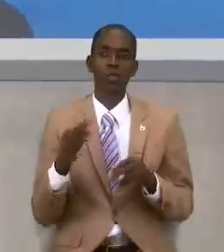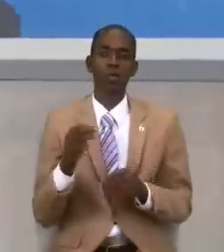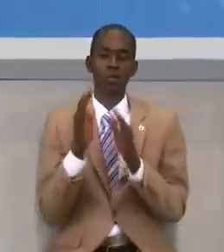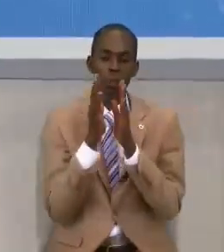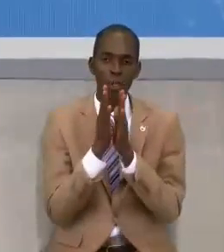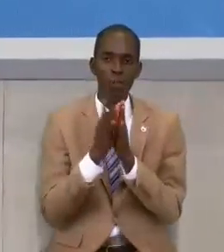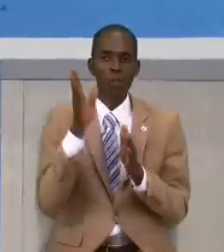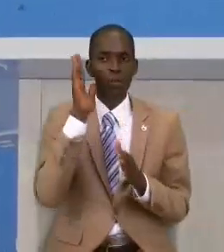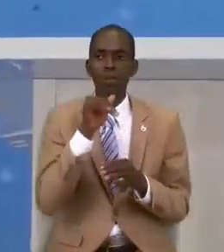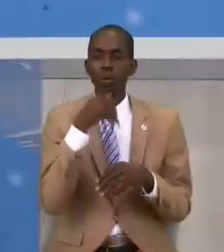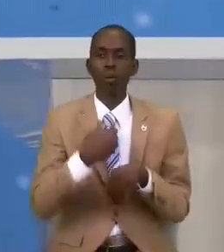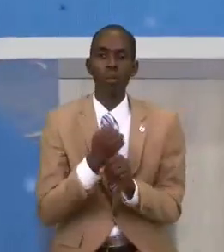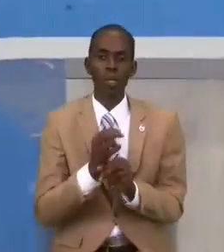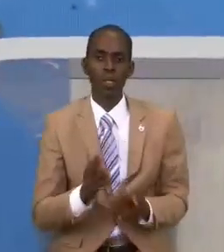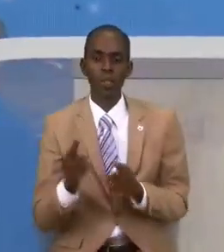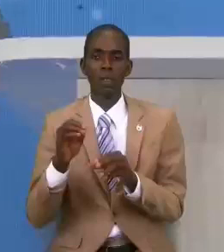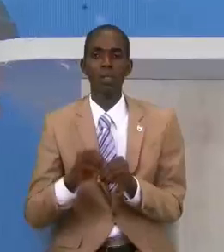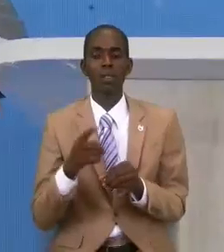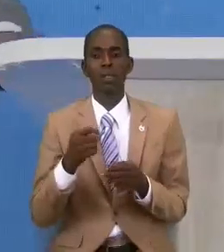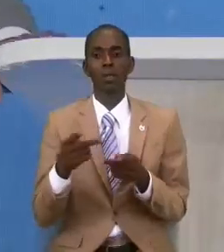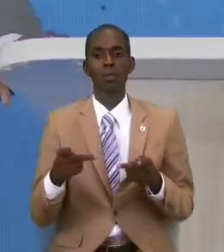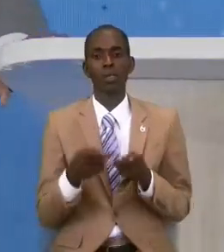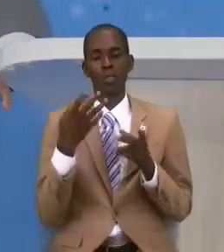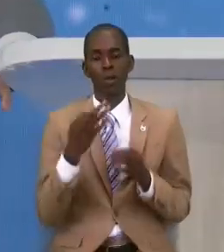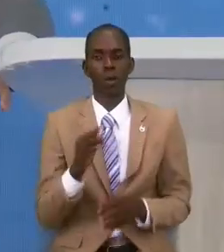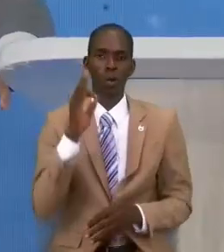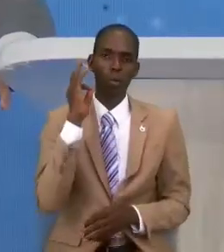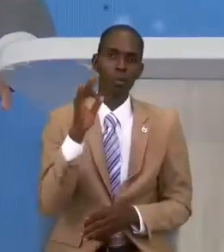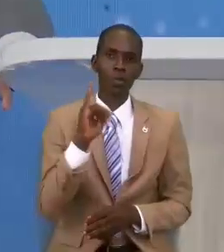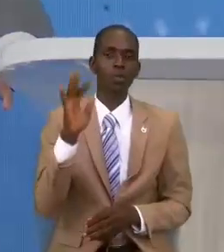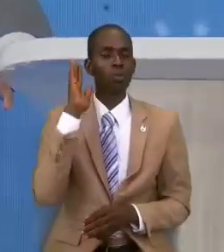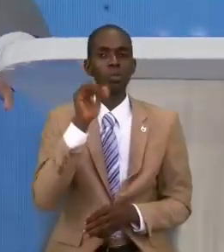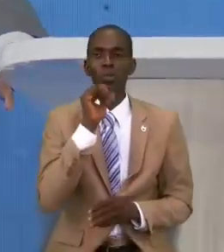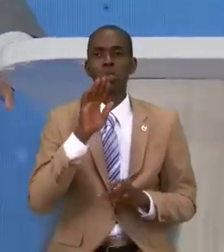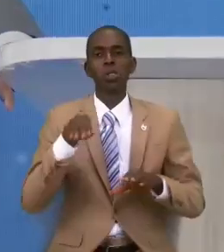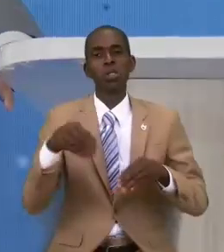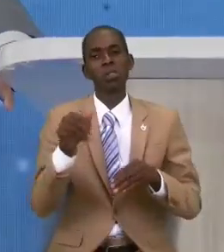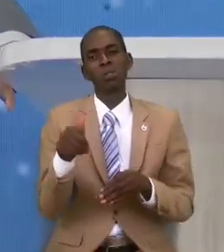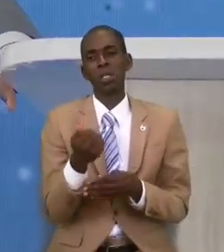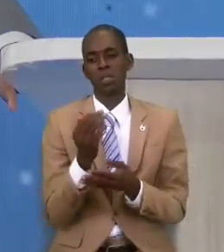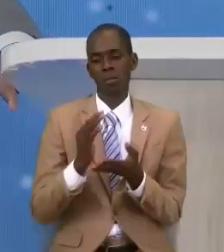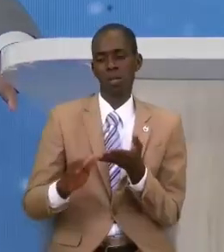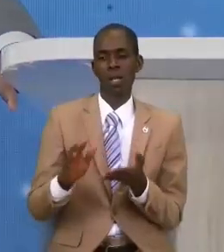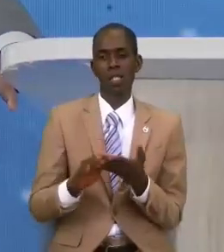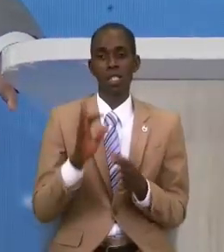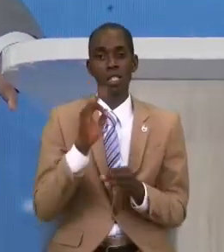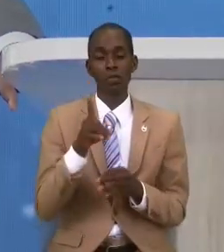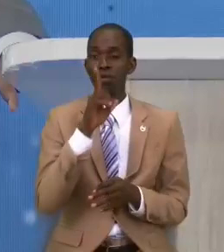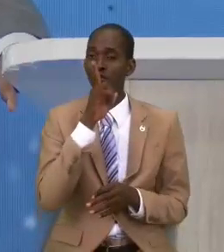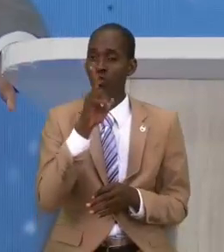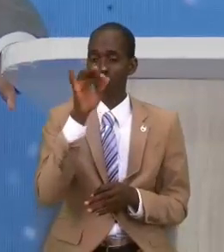any excuse. If you really believe, and if you know the completeness of your life, everything that he